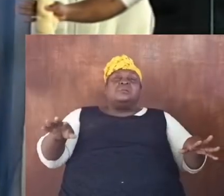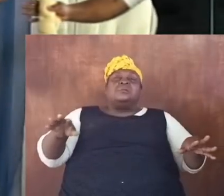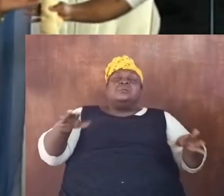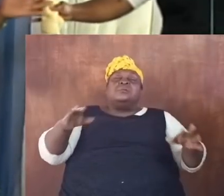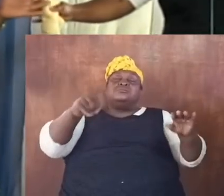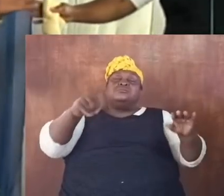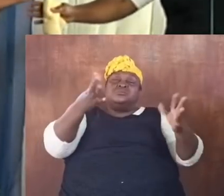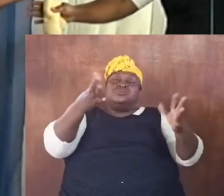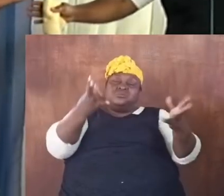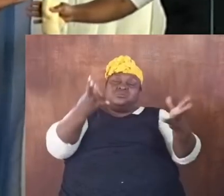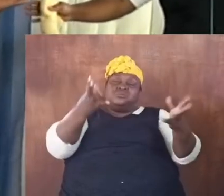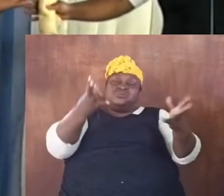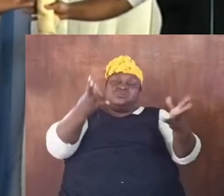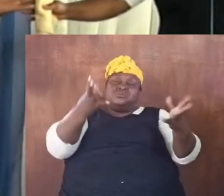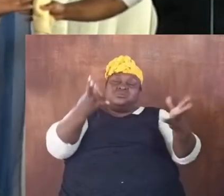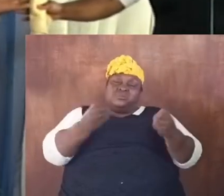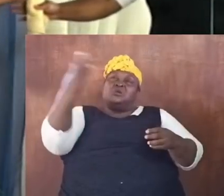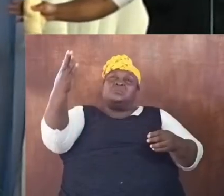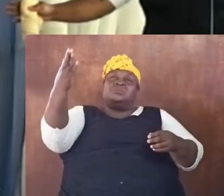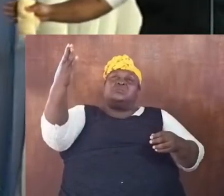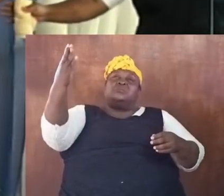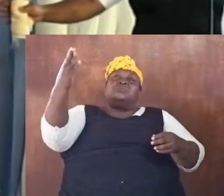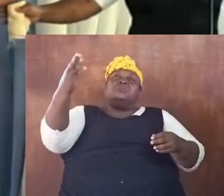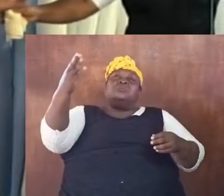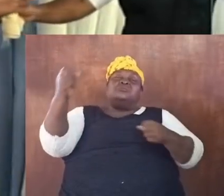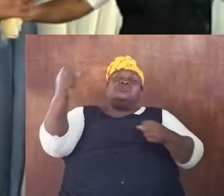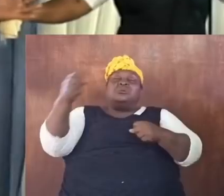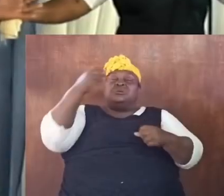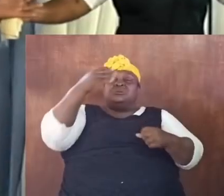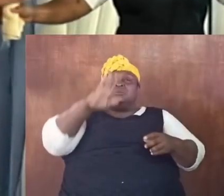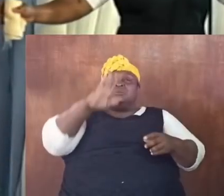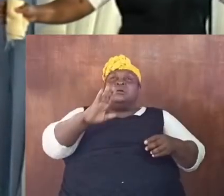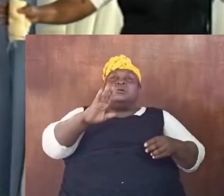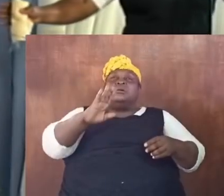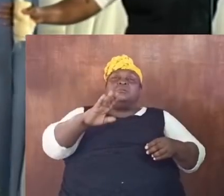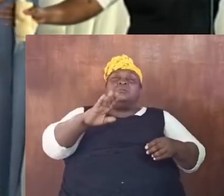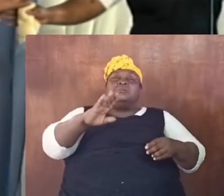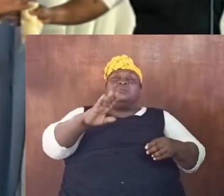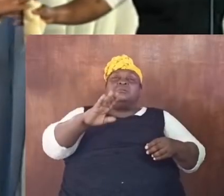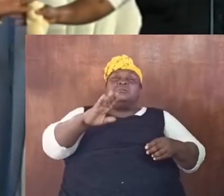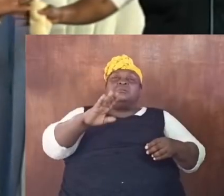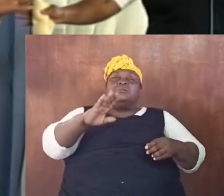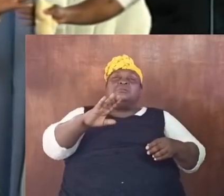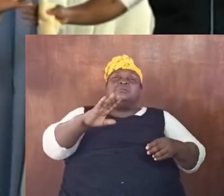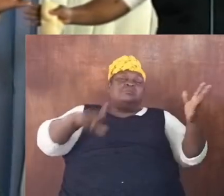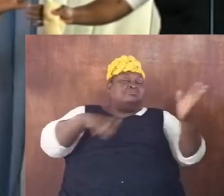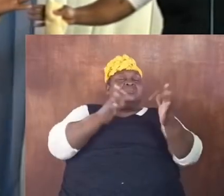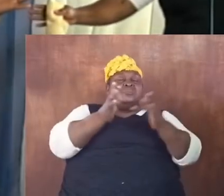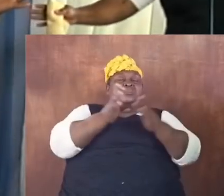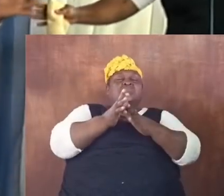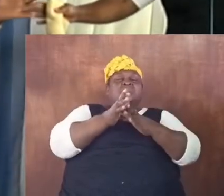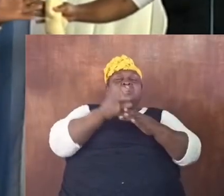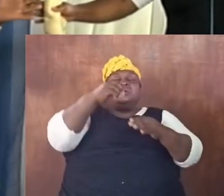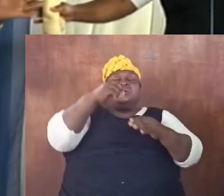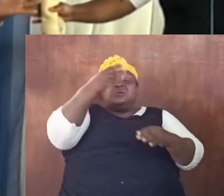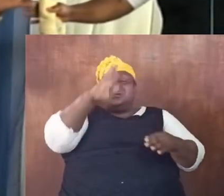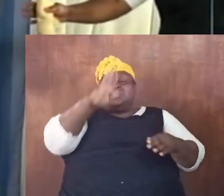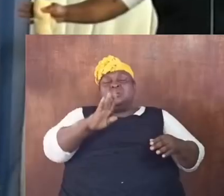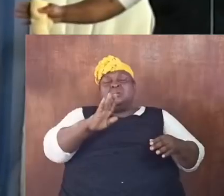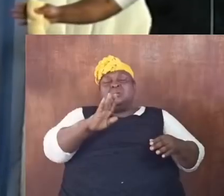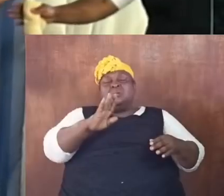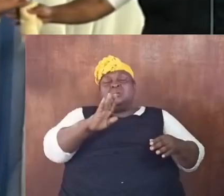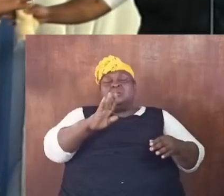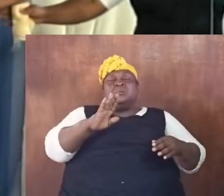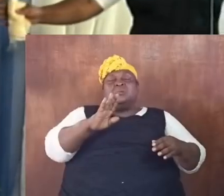just want to thank you, God. Mighty God, Lord Jesus, oh, God.